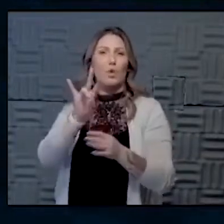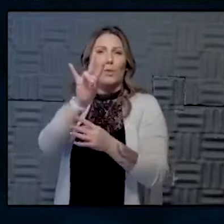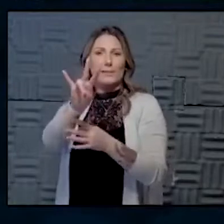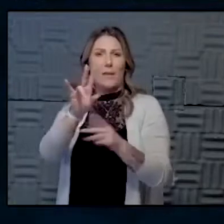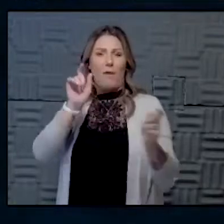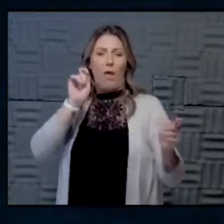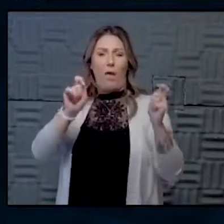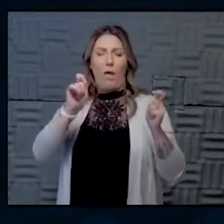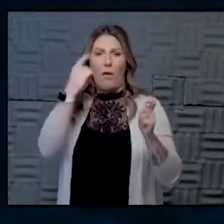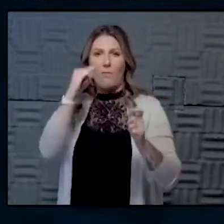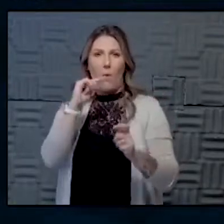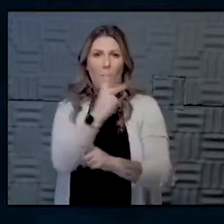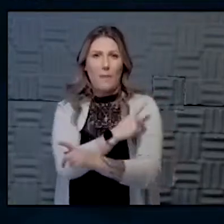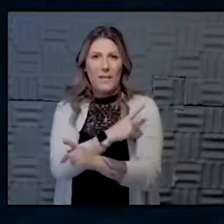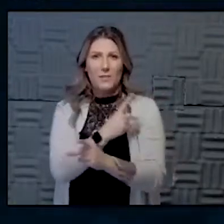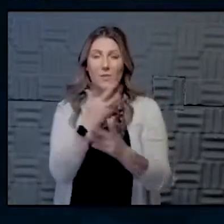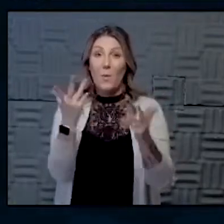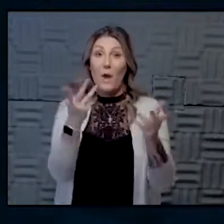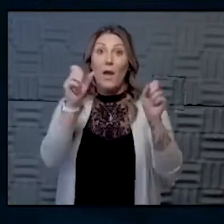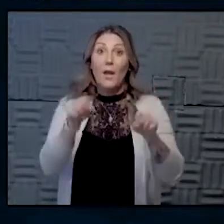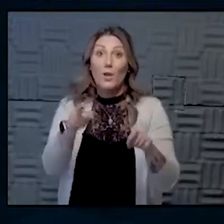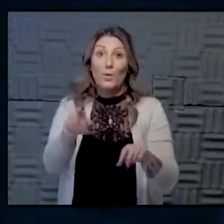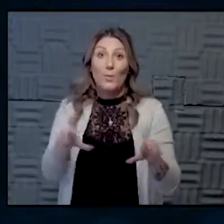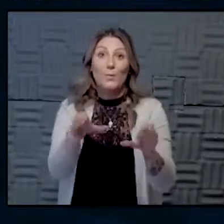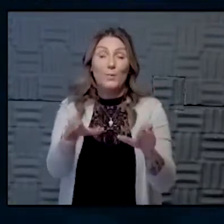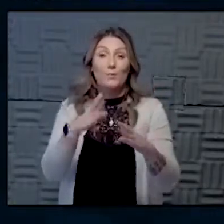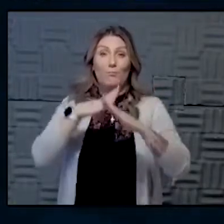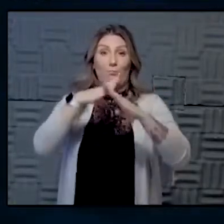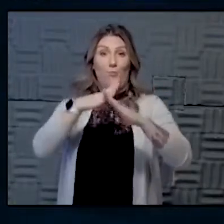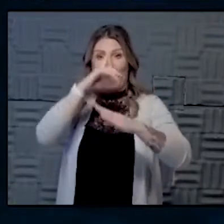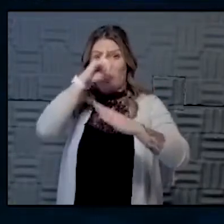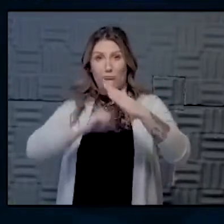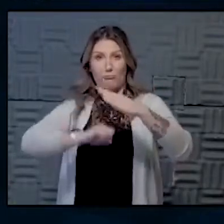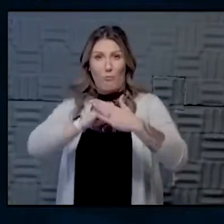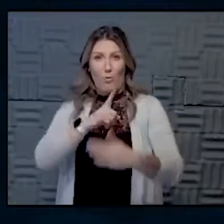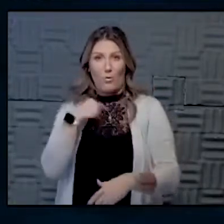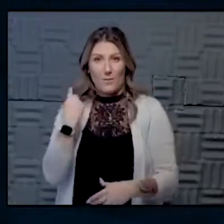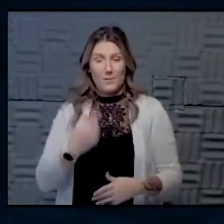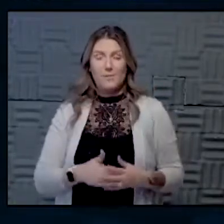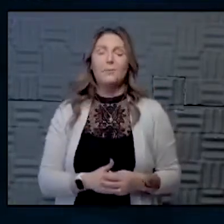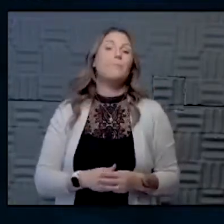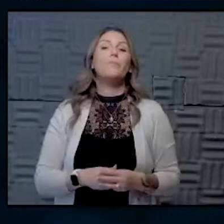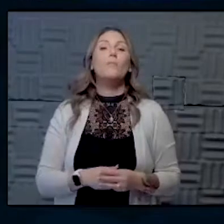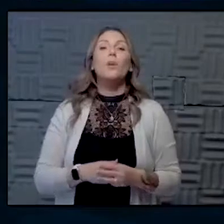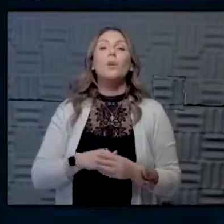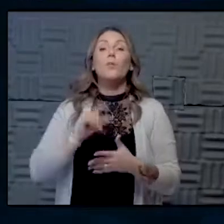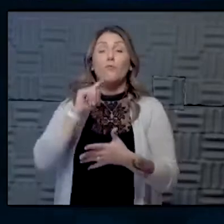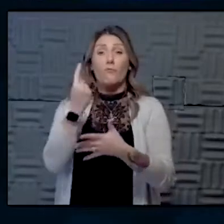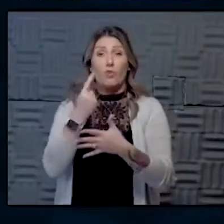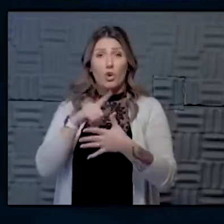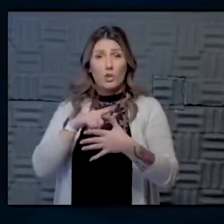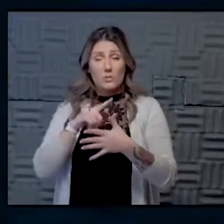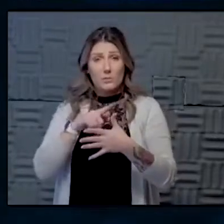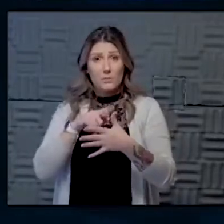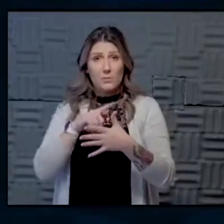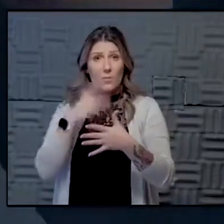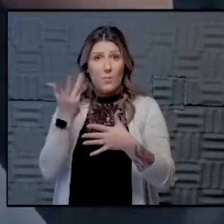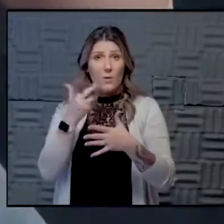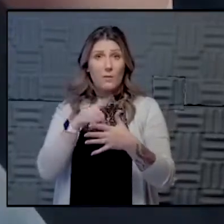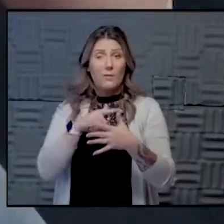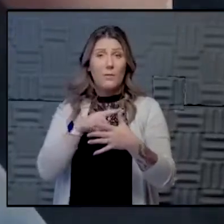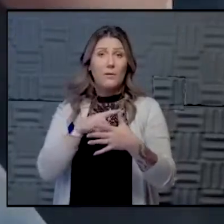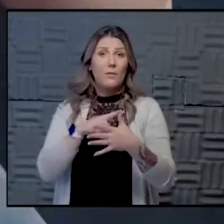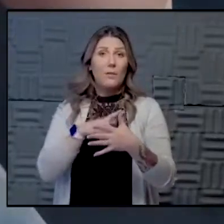for our patients. So what can you do to actually prevent your risk of stroke? And the first and foremost important one is